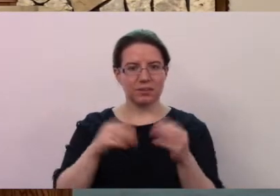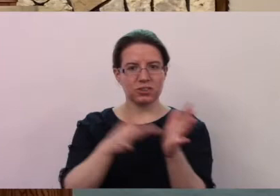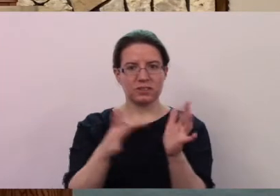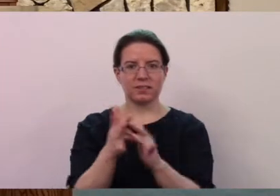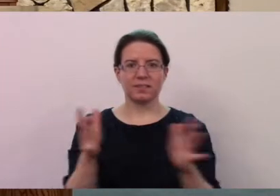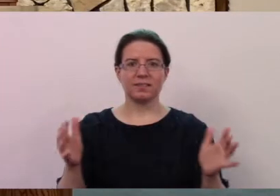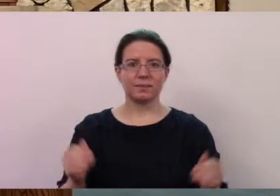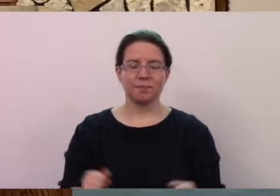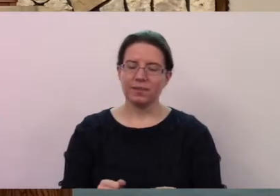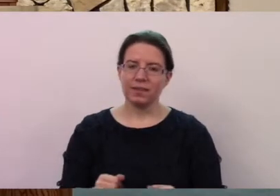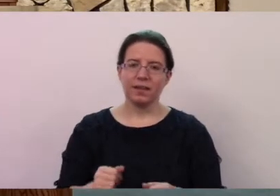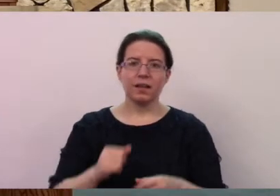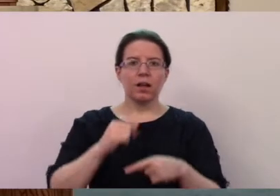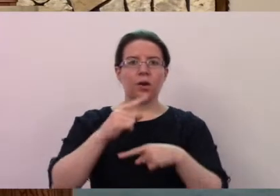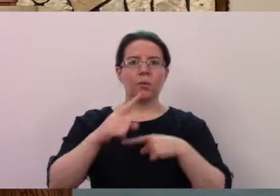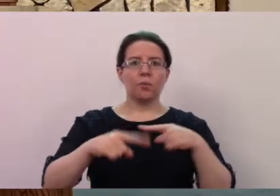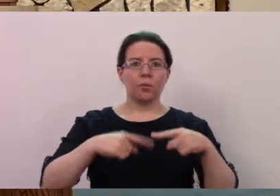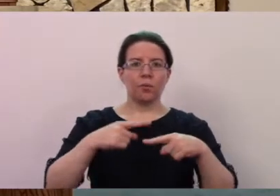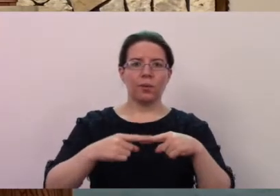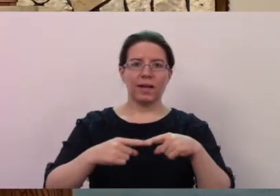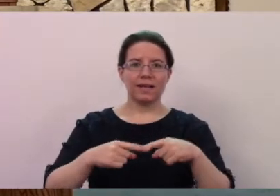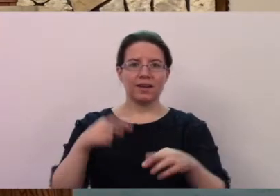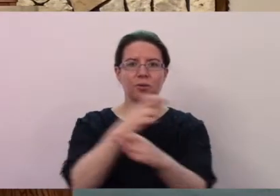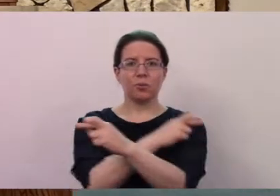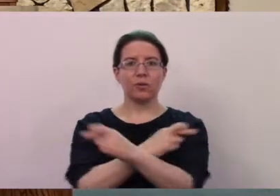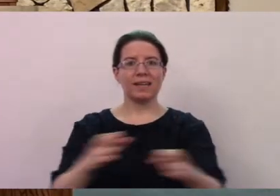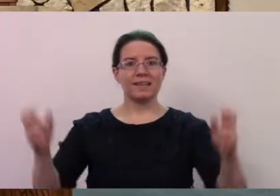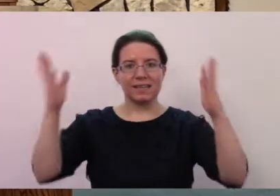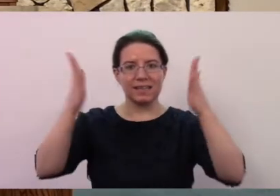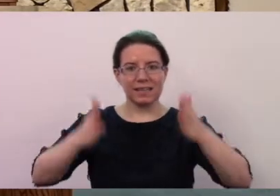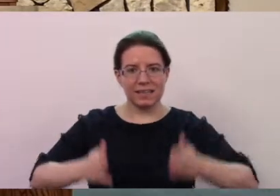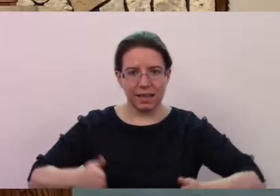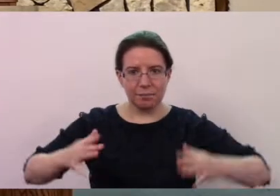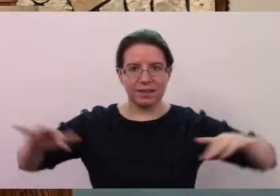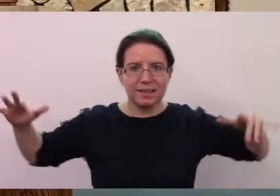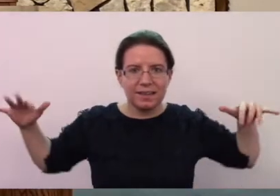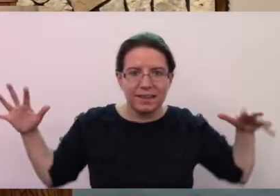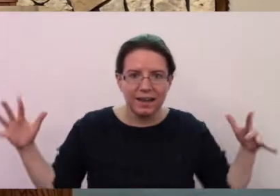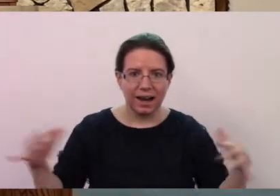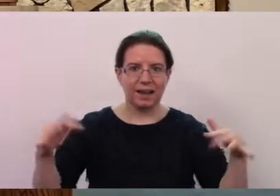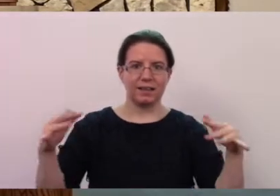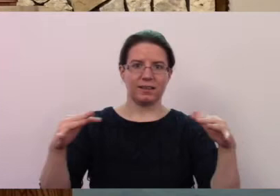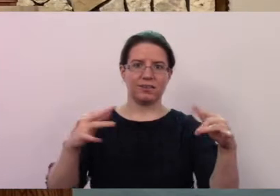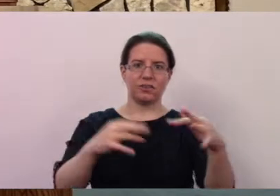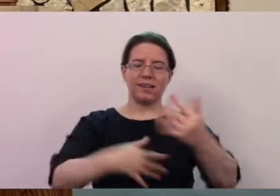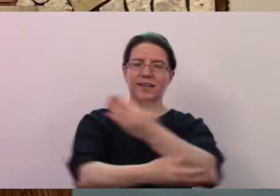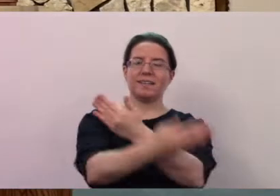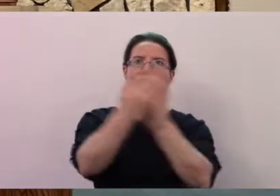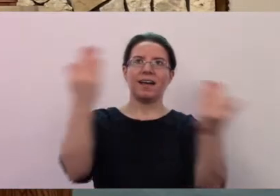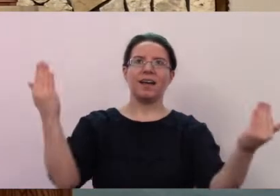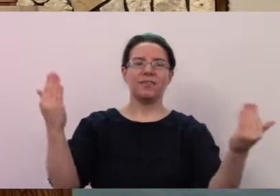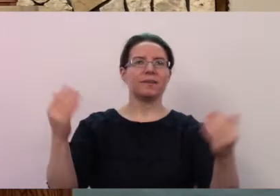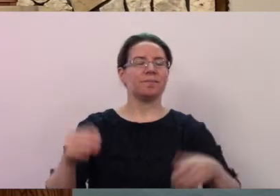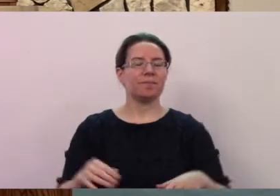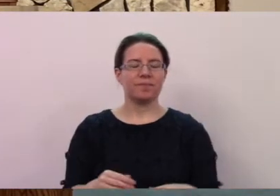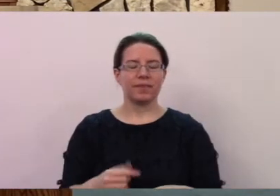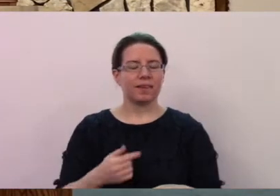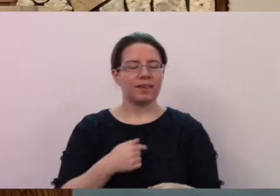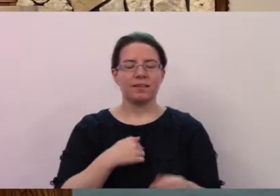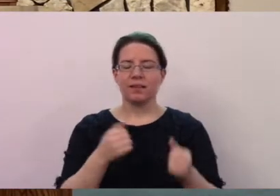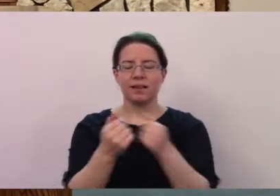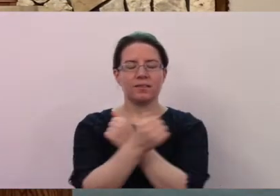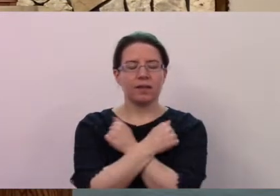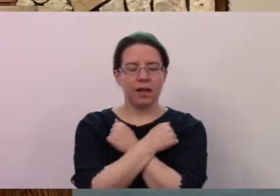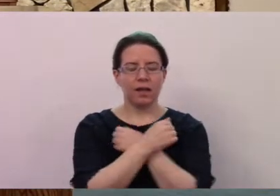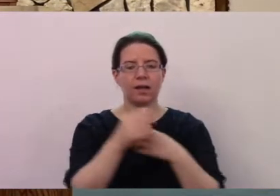gathering in. I like to bring up the old songs because they're so laden with a powerful message.